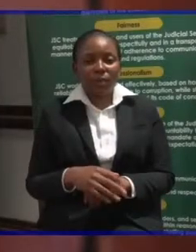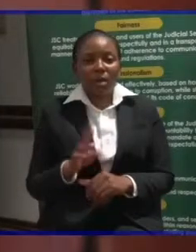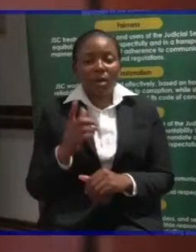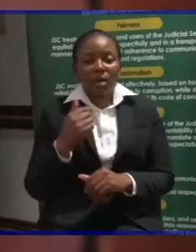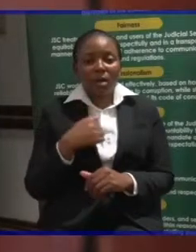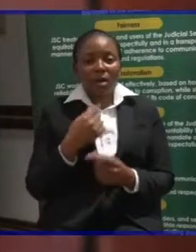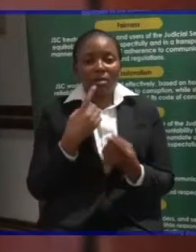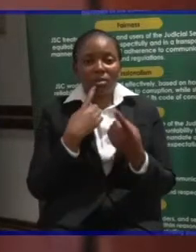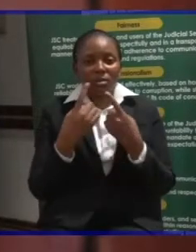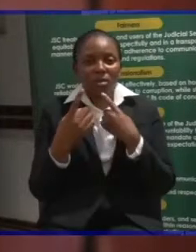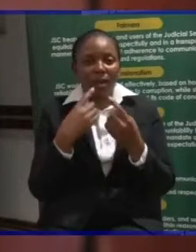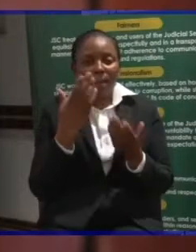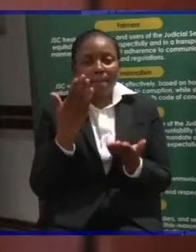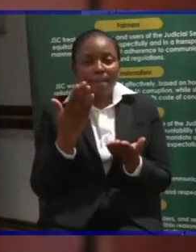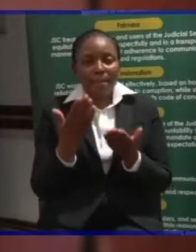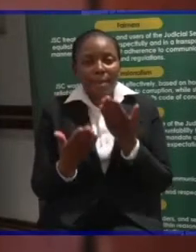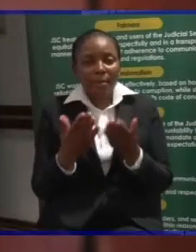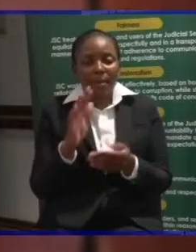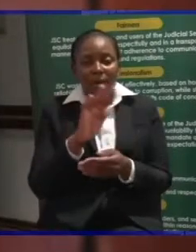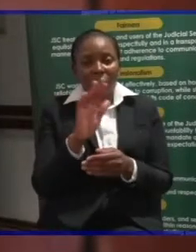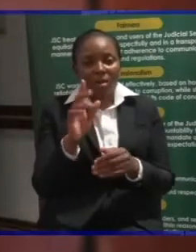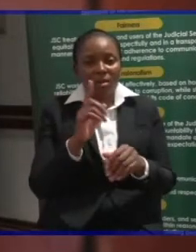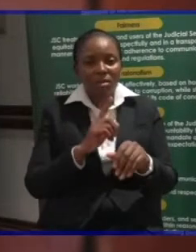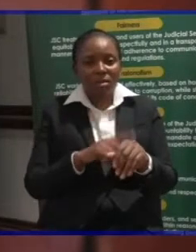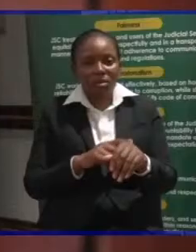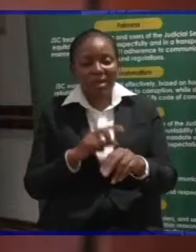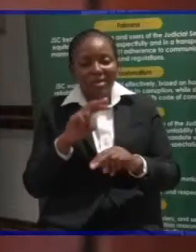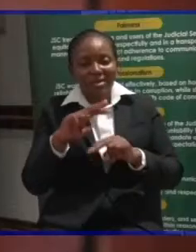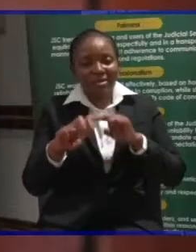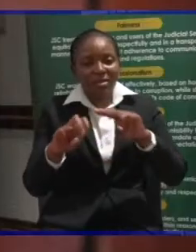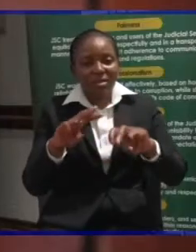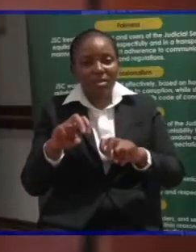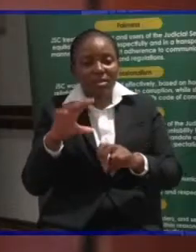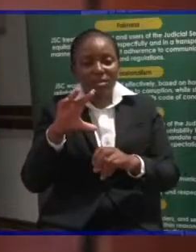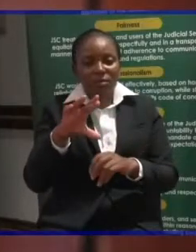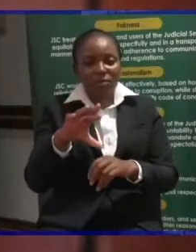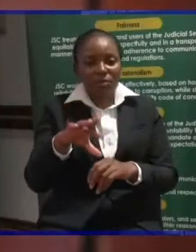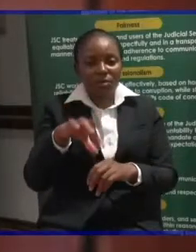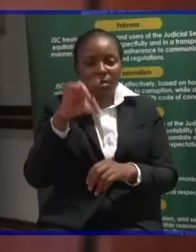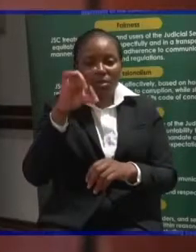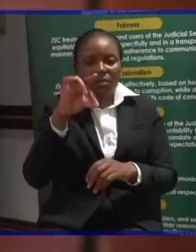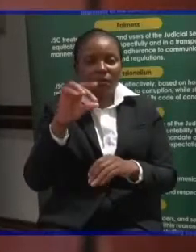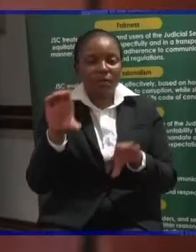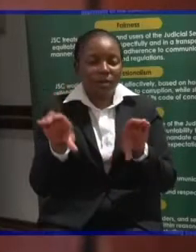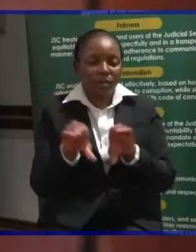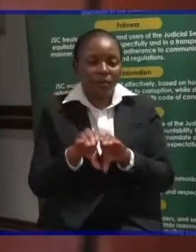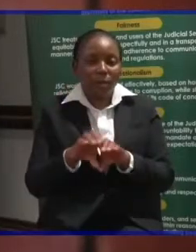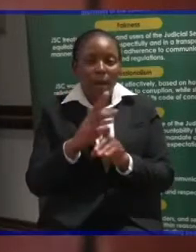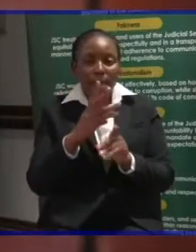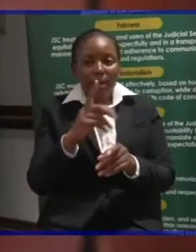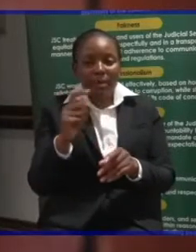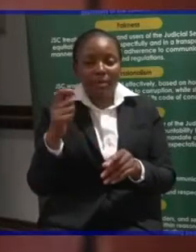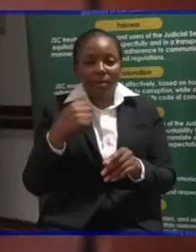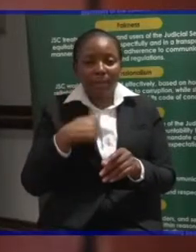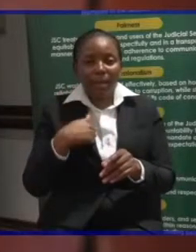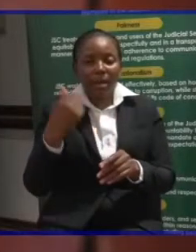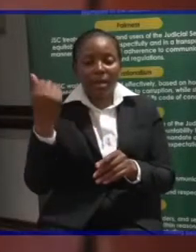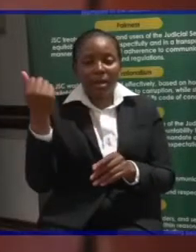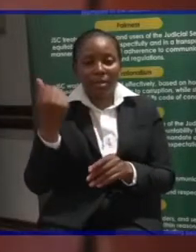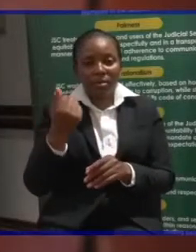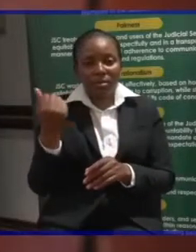I say maybe in other circumstances you may seek specific performance, but my gravamen of my answer was